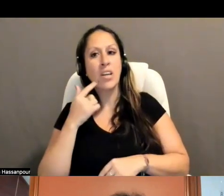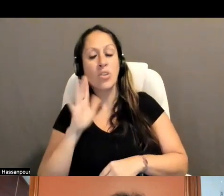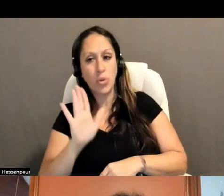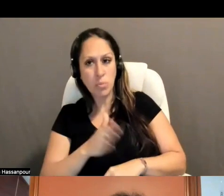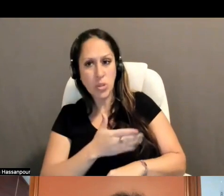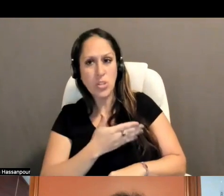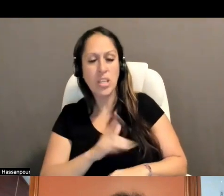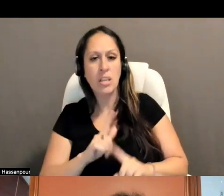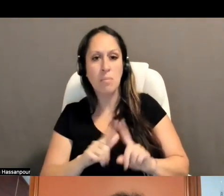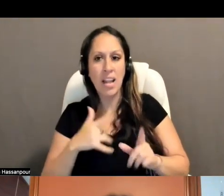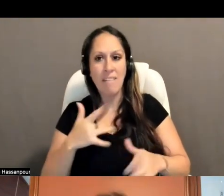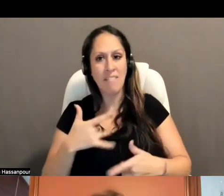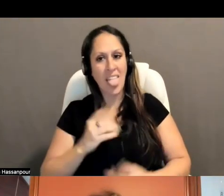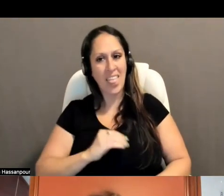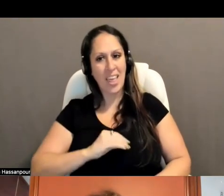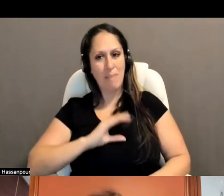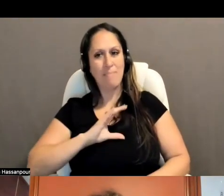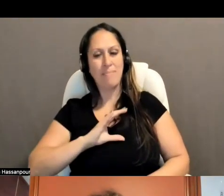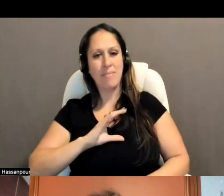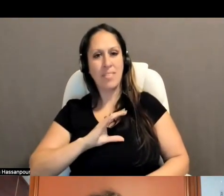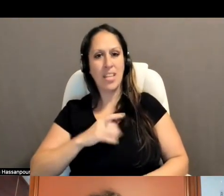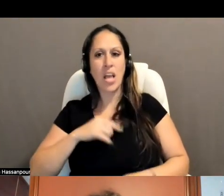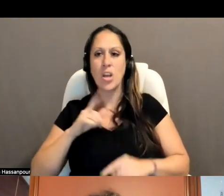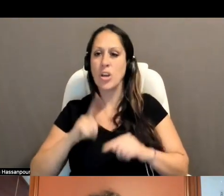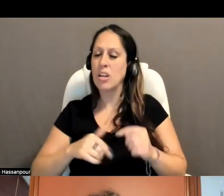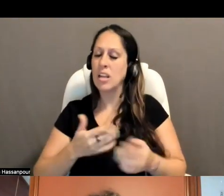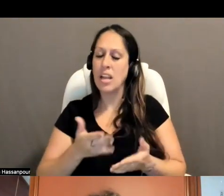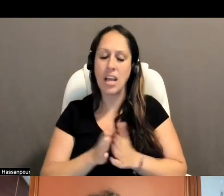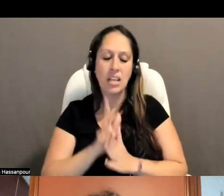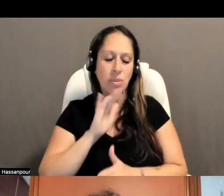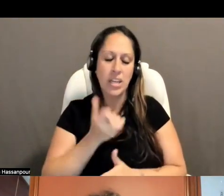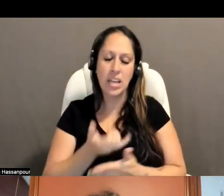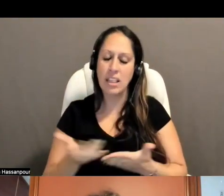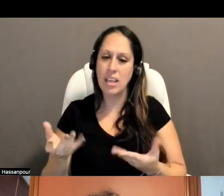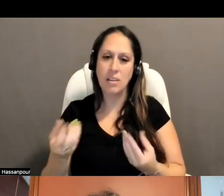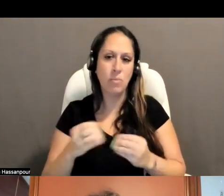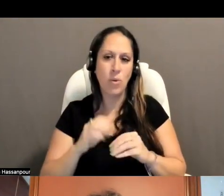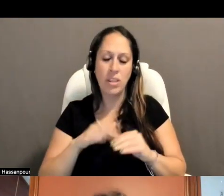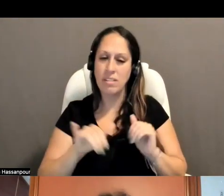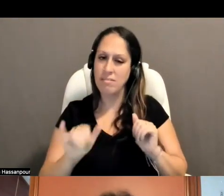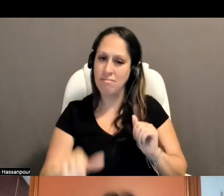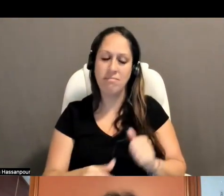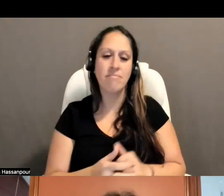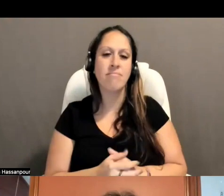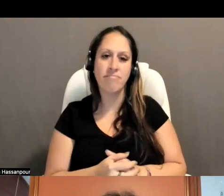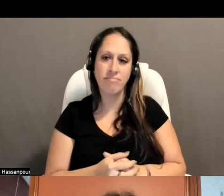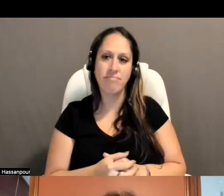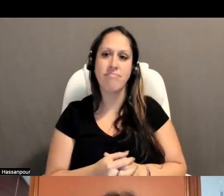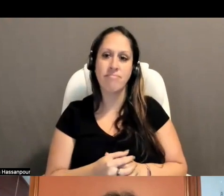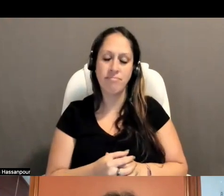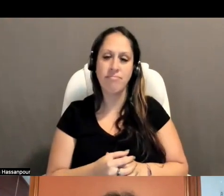music, I feel happy. I couldn't ask for anything more. Yeah.